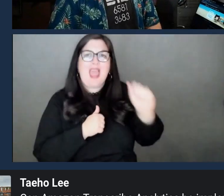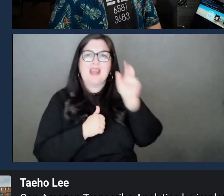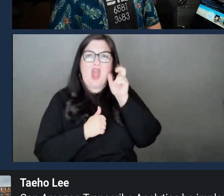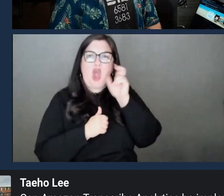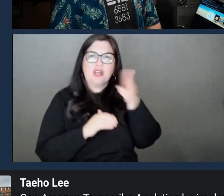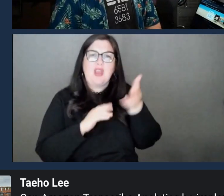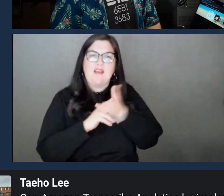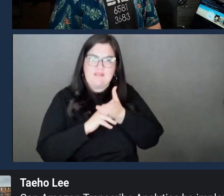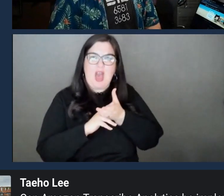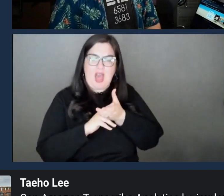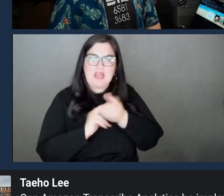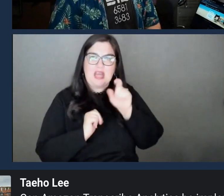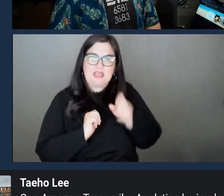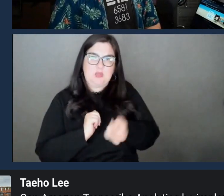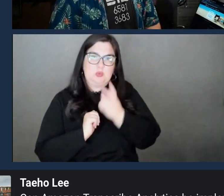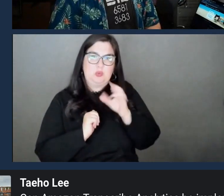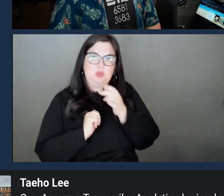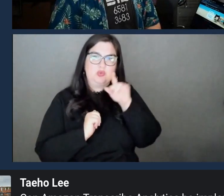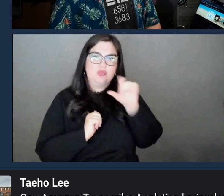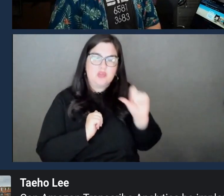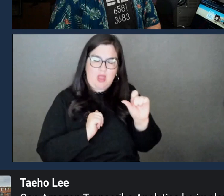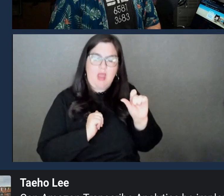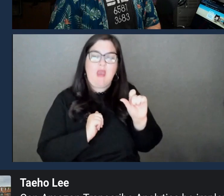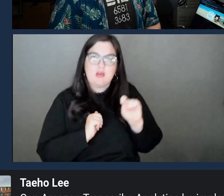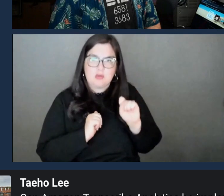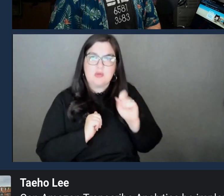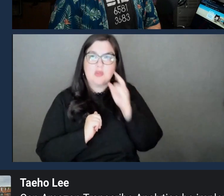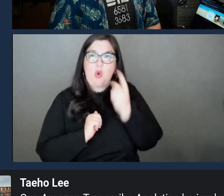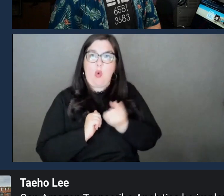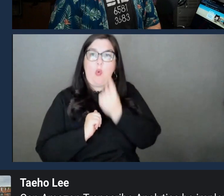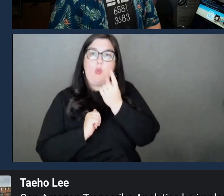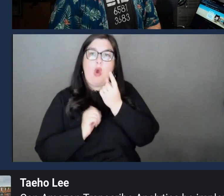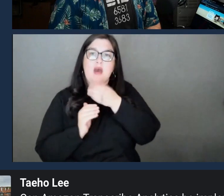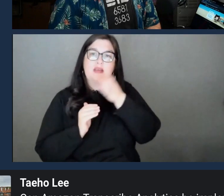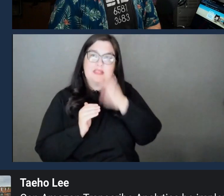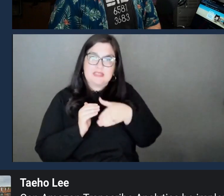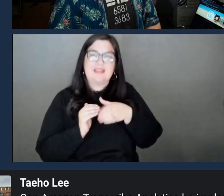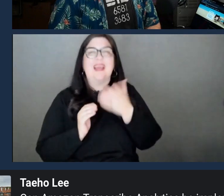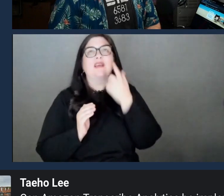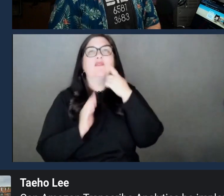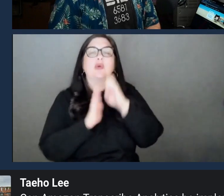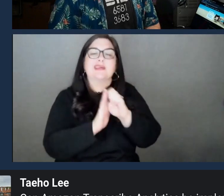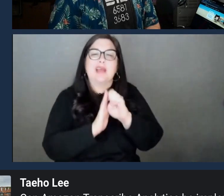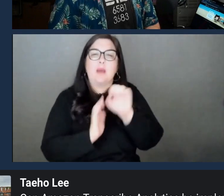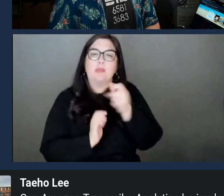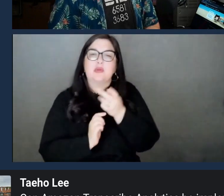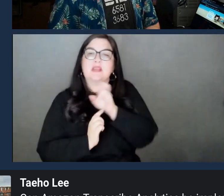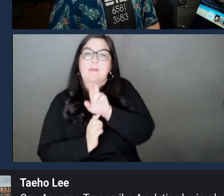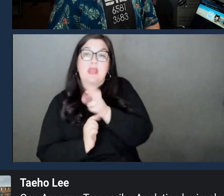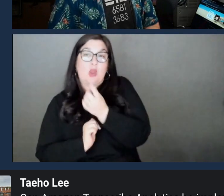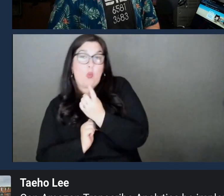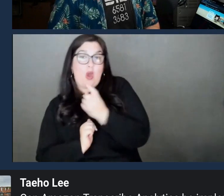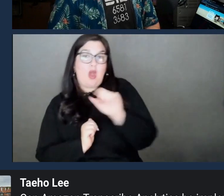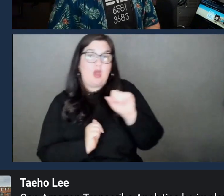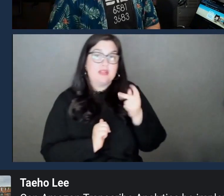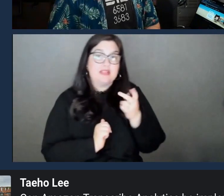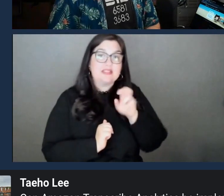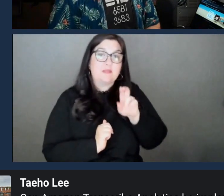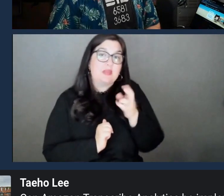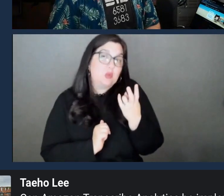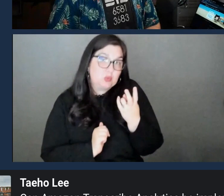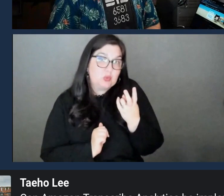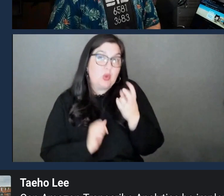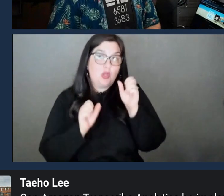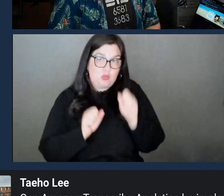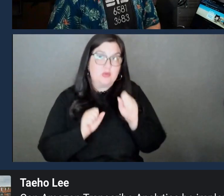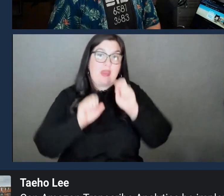2 channels telling us one side is an agent, or it's like speaker 1, speaker 2. As long as you know that you can analyze